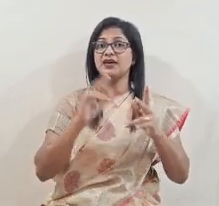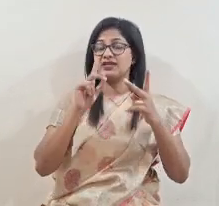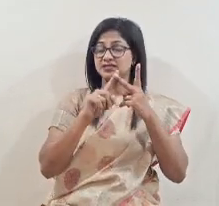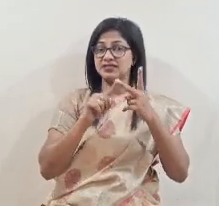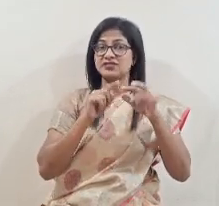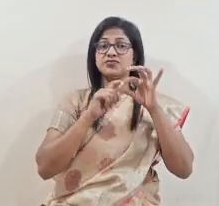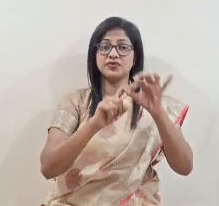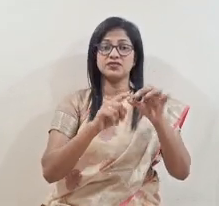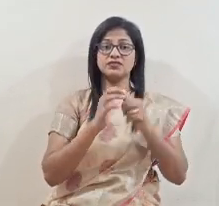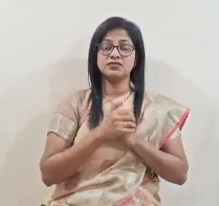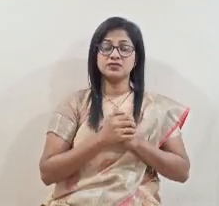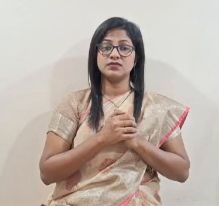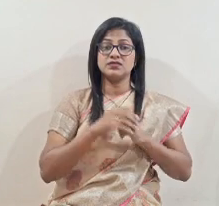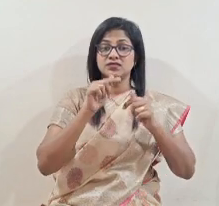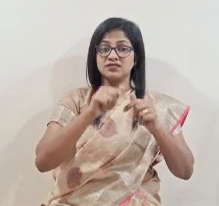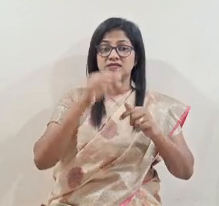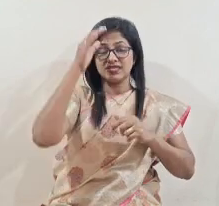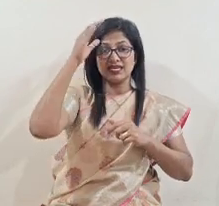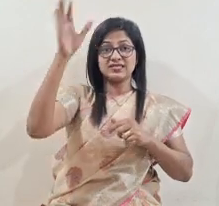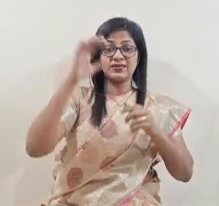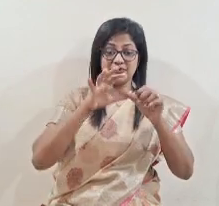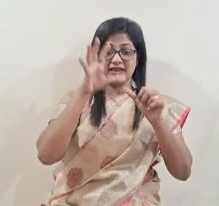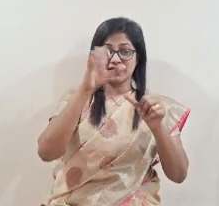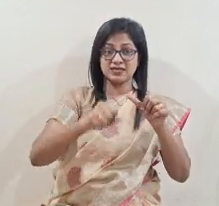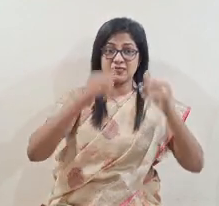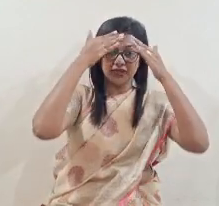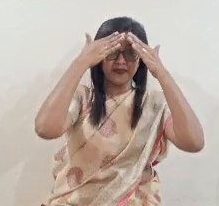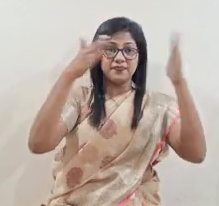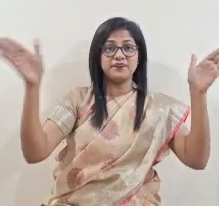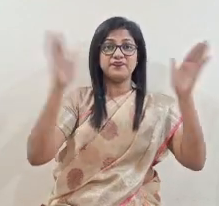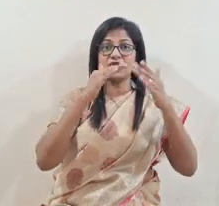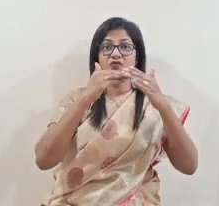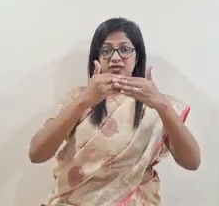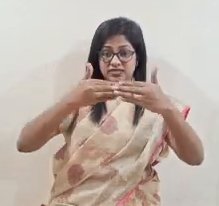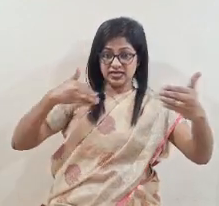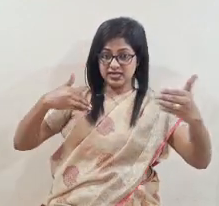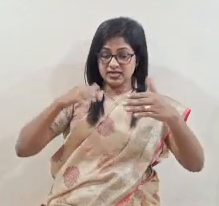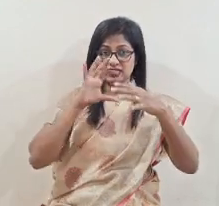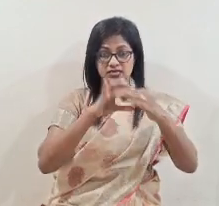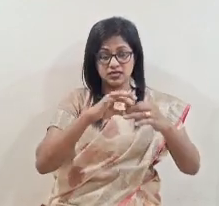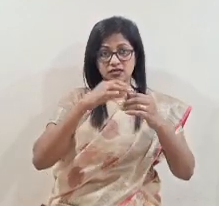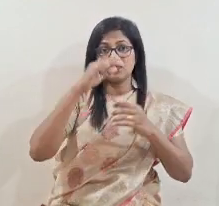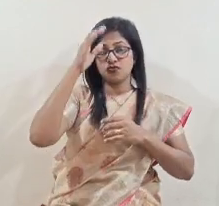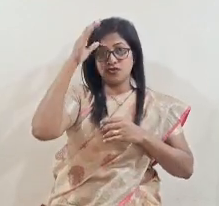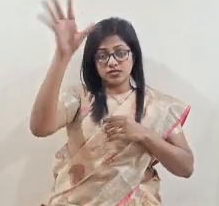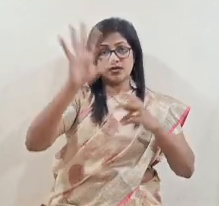time-based concept, or a composite of all? How do you conceive accessibility here?